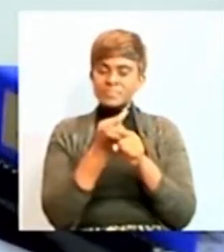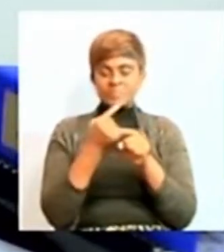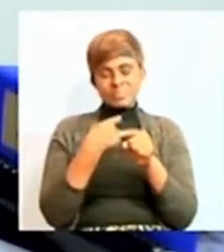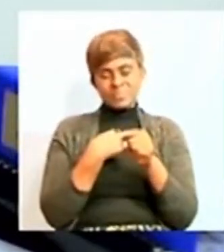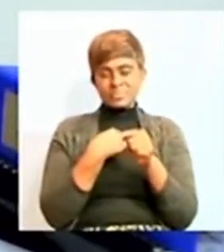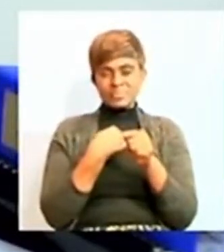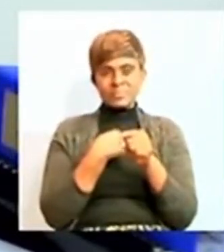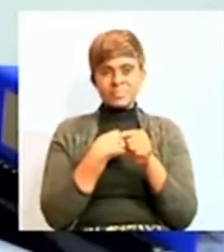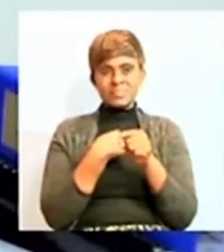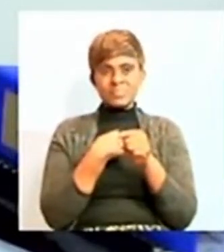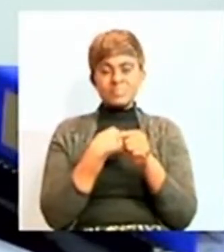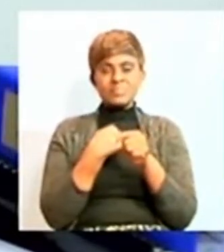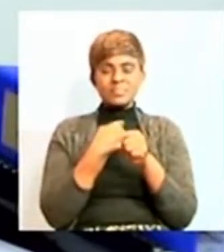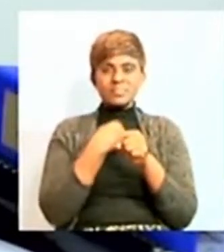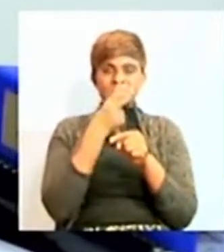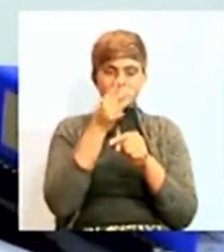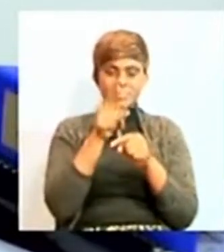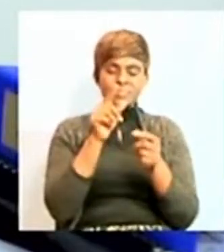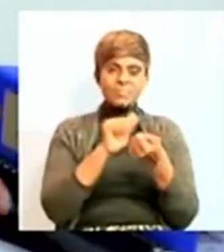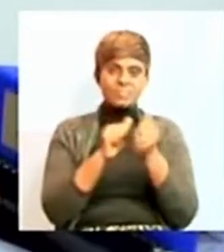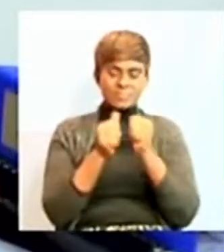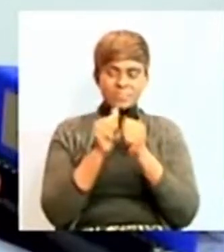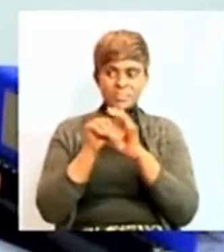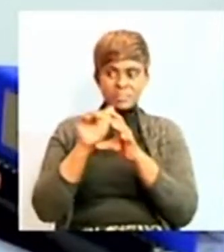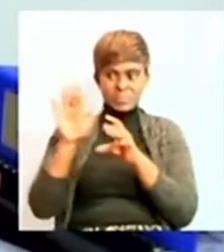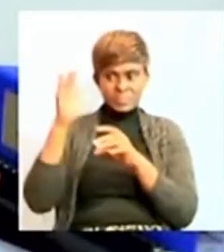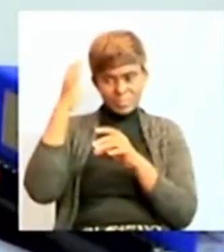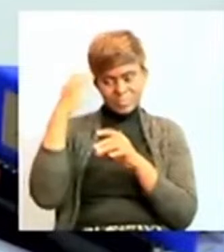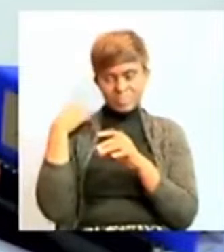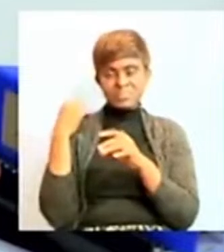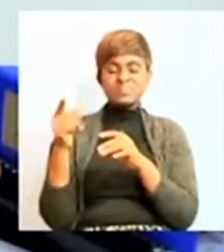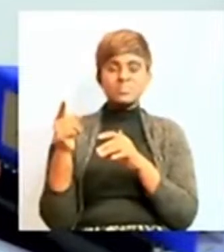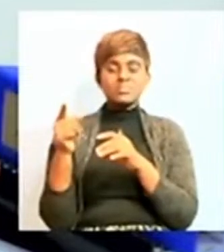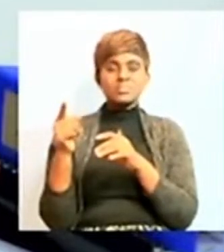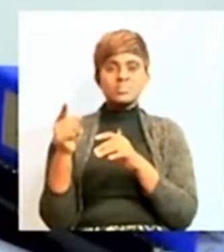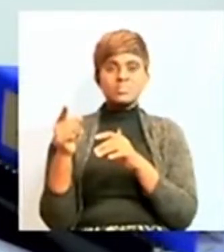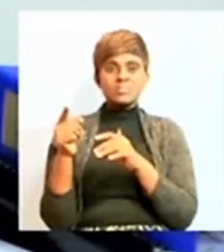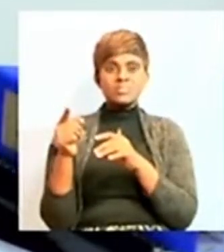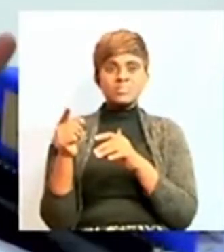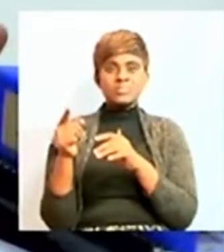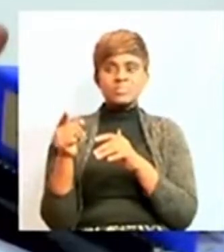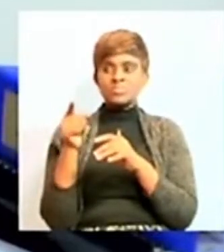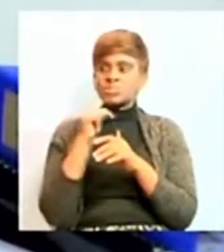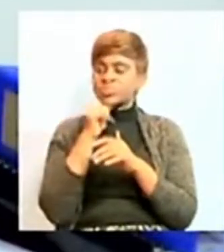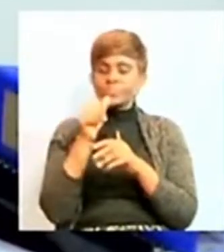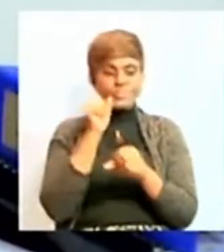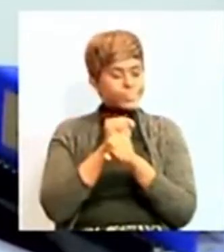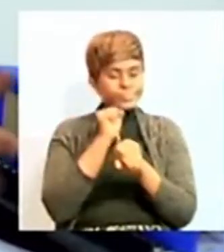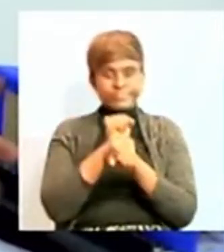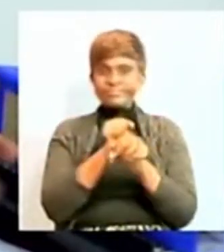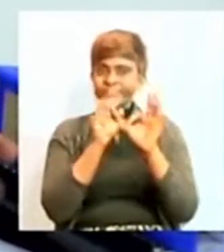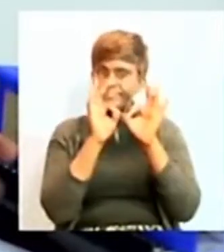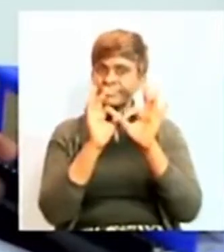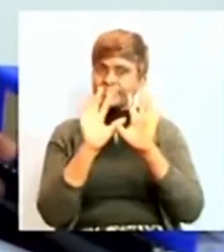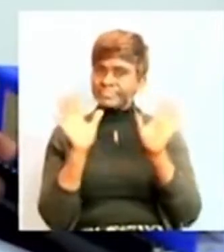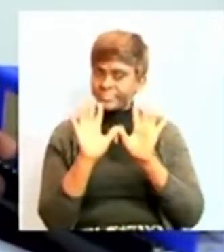me, I'm seeing the problem being in your office. You're not doing what you're supposed to